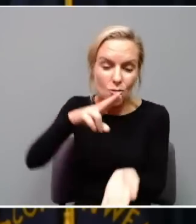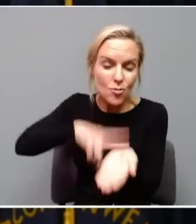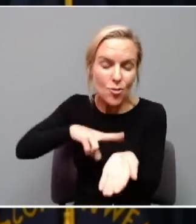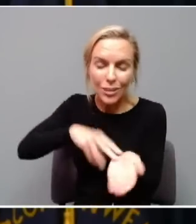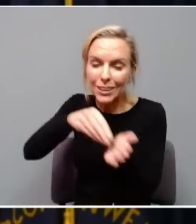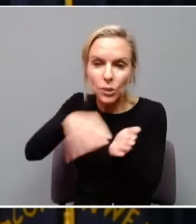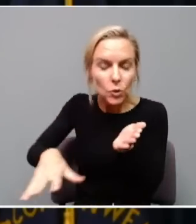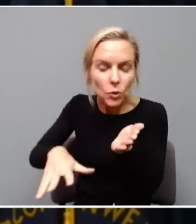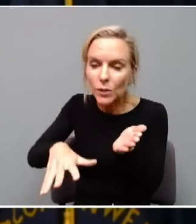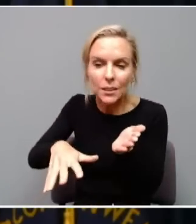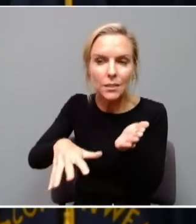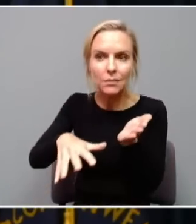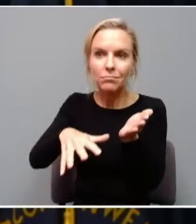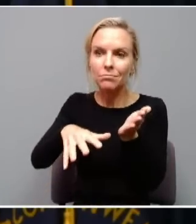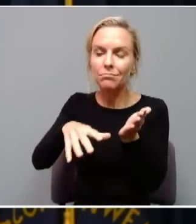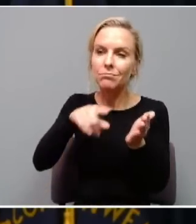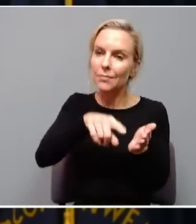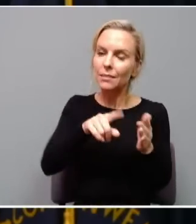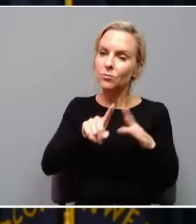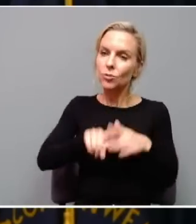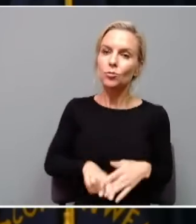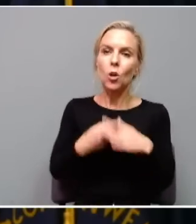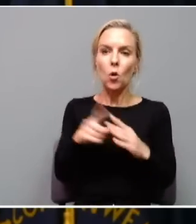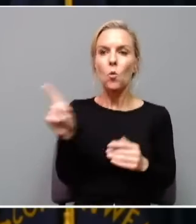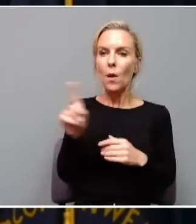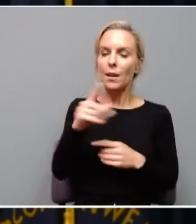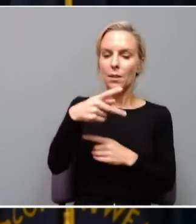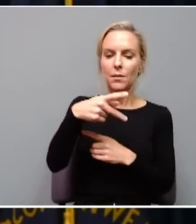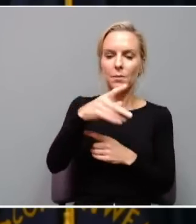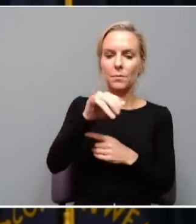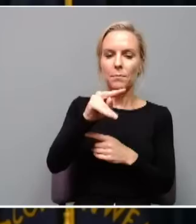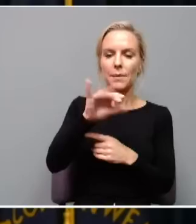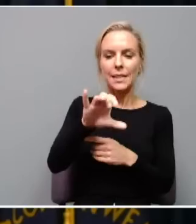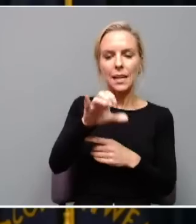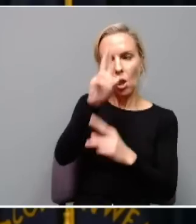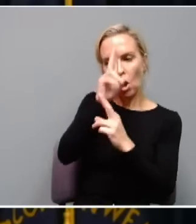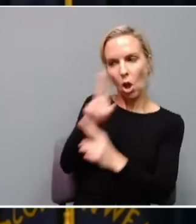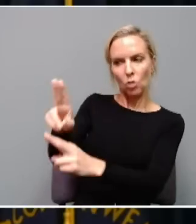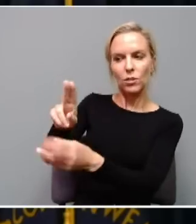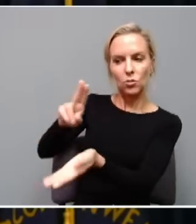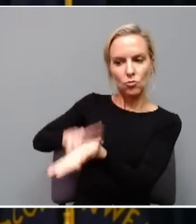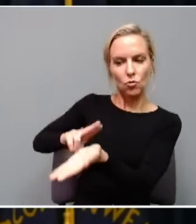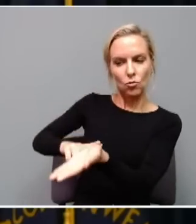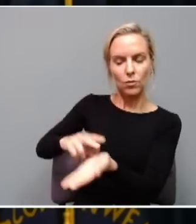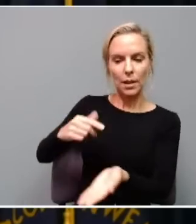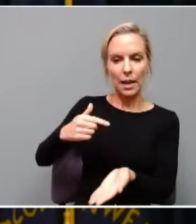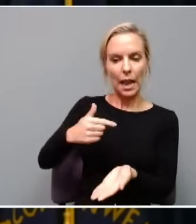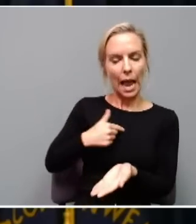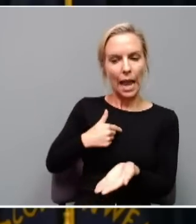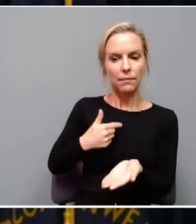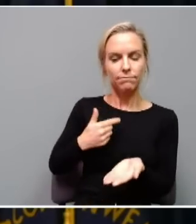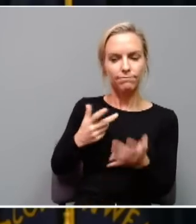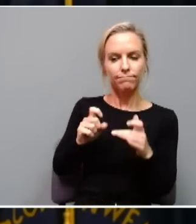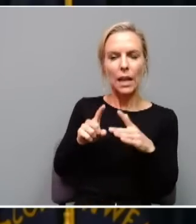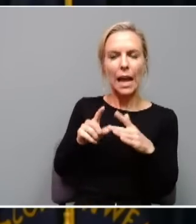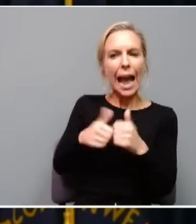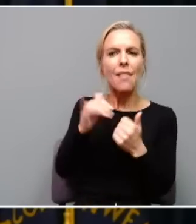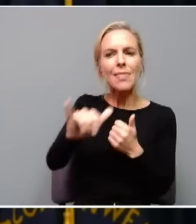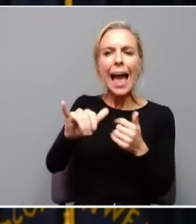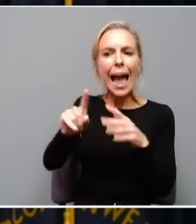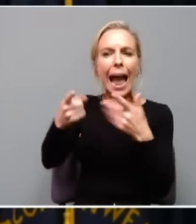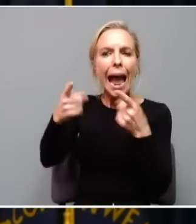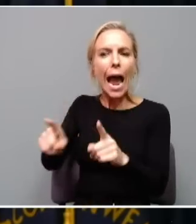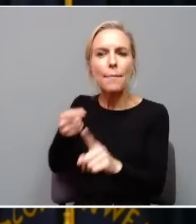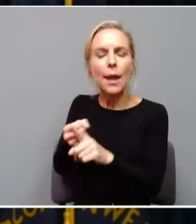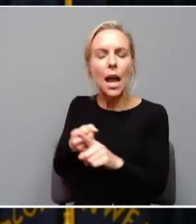started at a picnic honoring nurses where I entered a conversation with the Galen